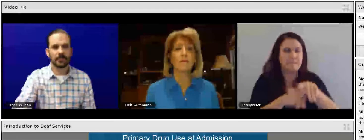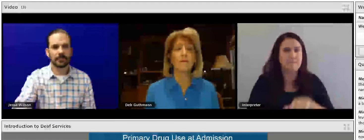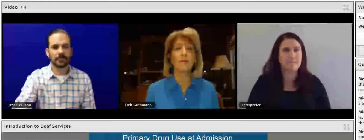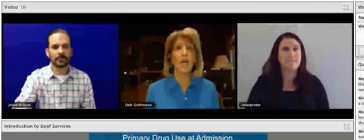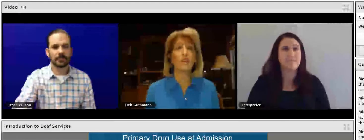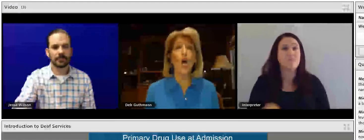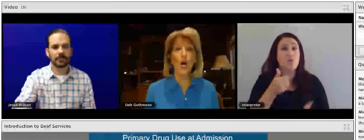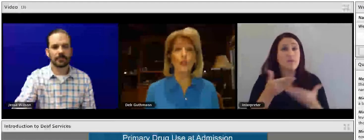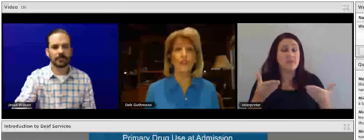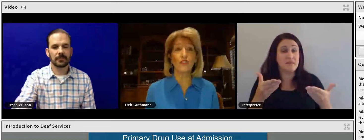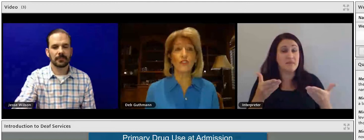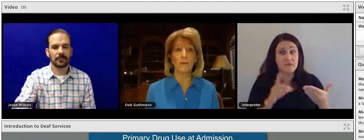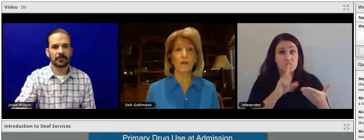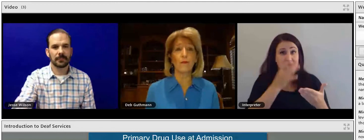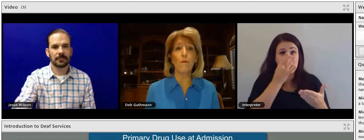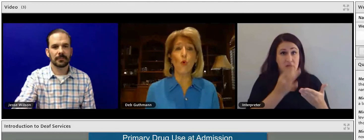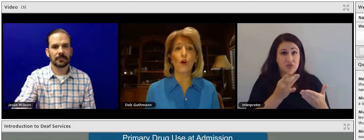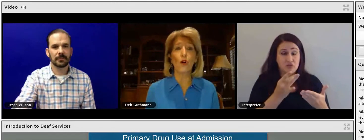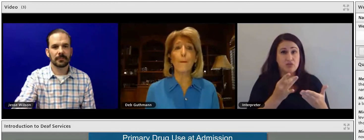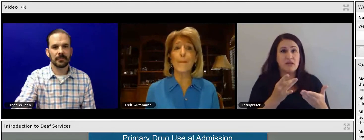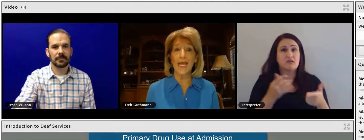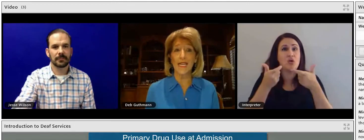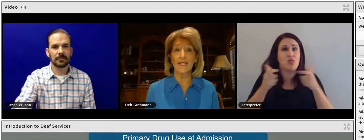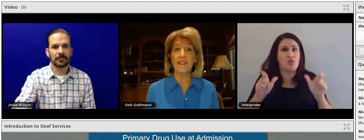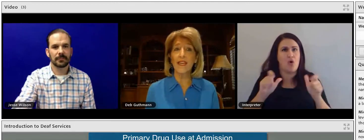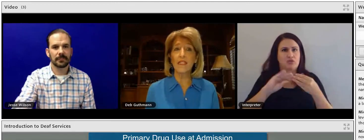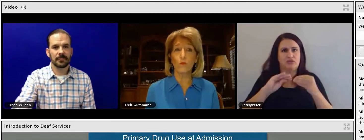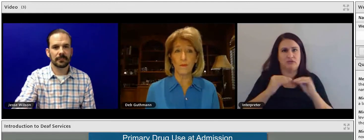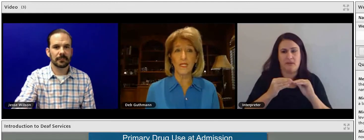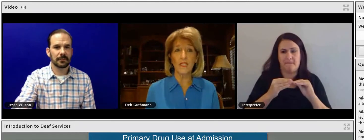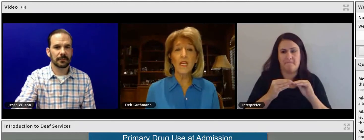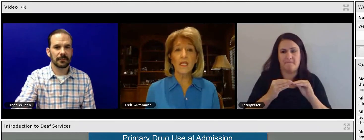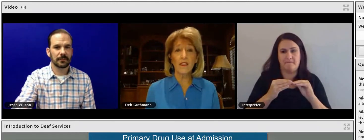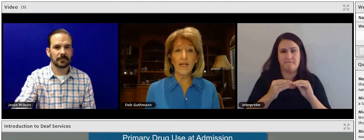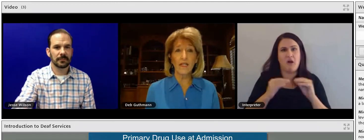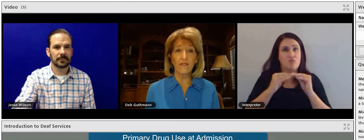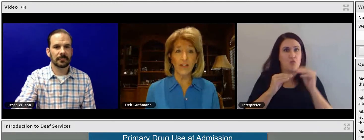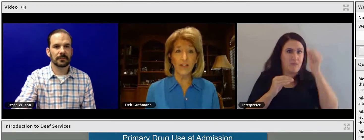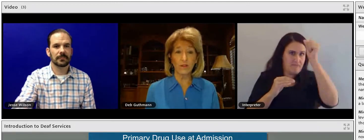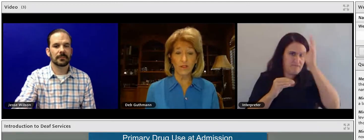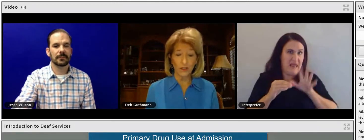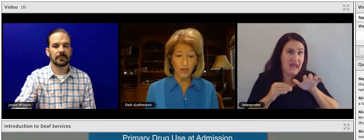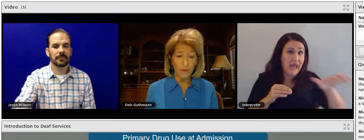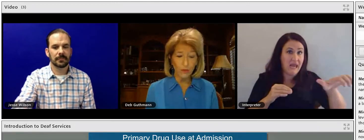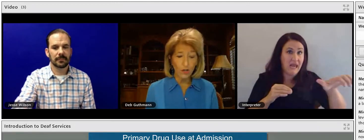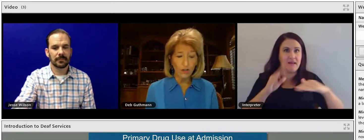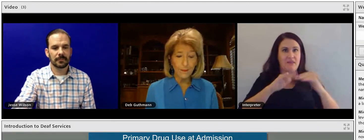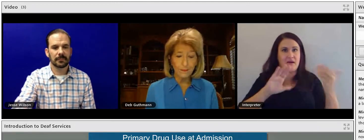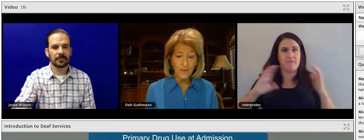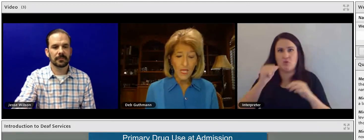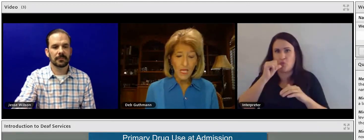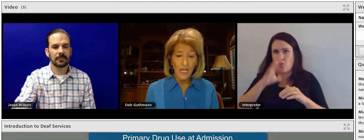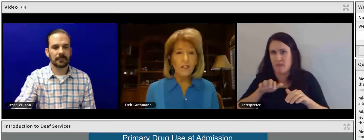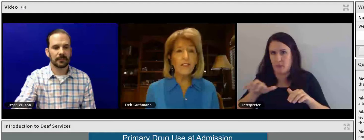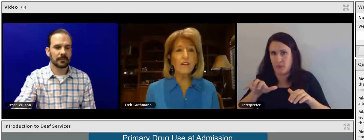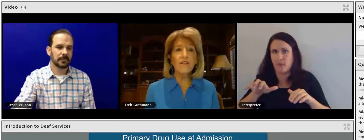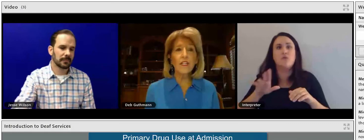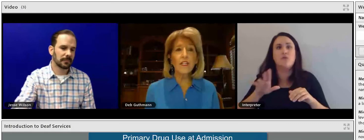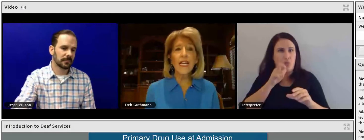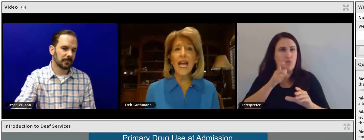is there's a large number more men than women that have entered the treatment